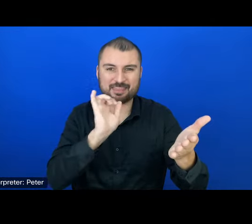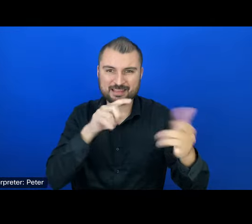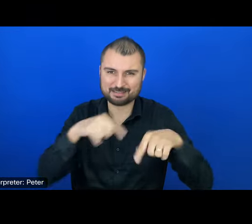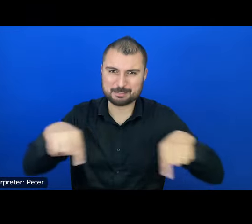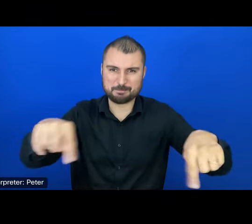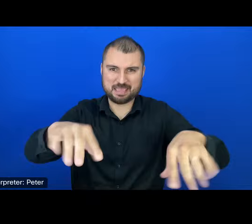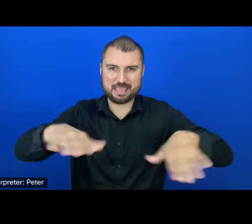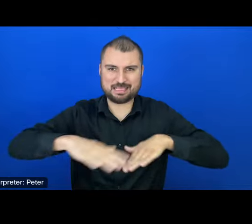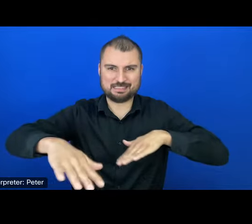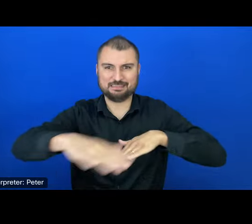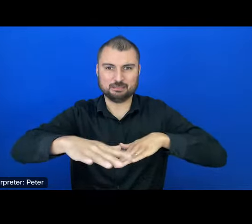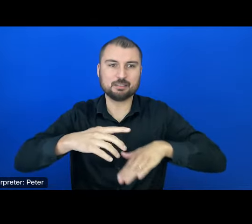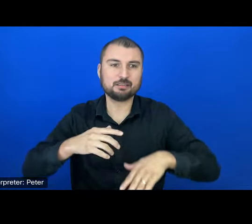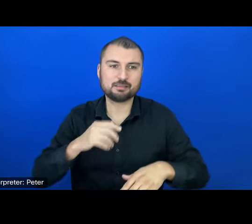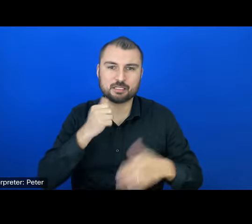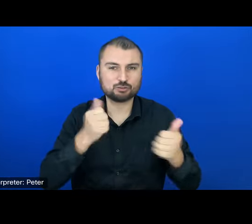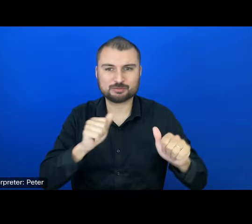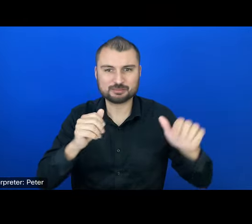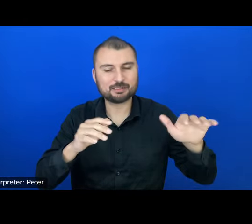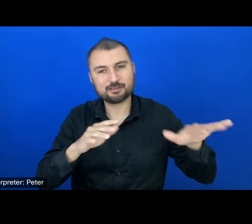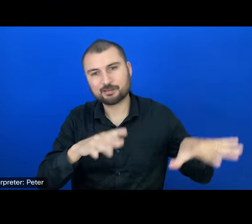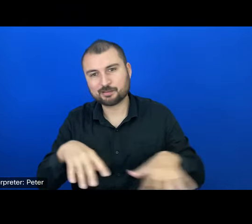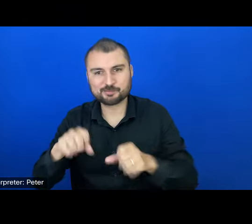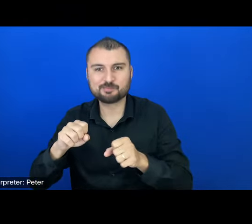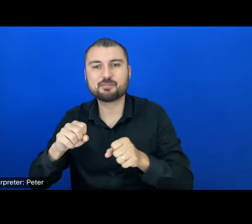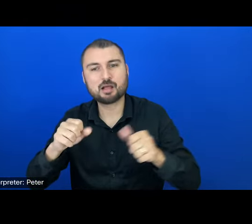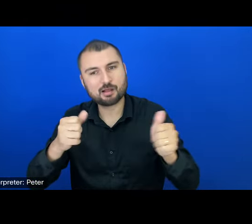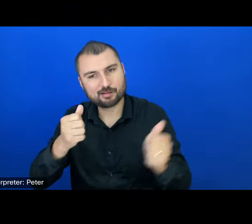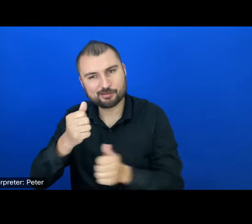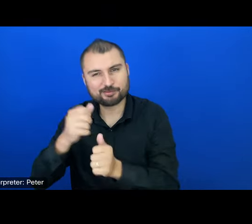for it, not trying to absorb it under emergency repairs. It's